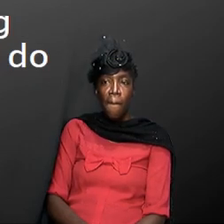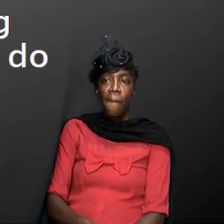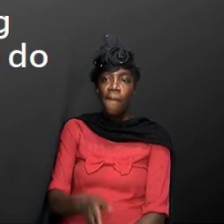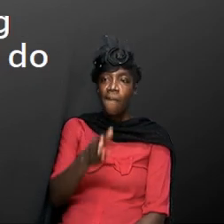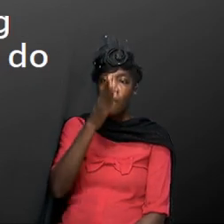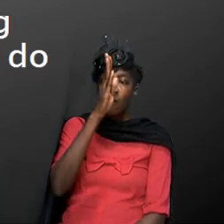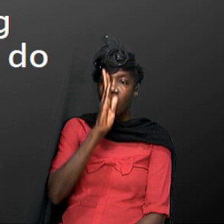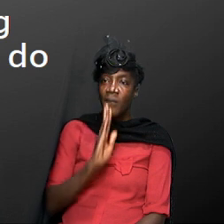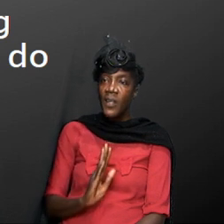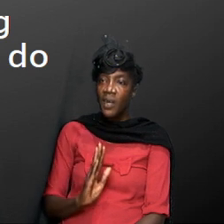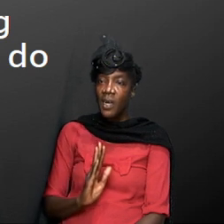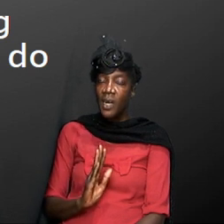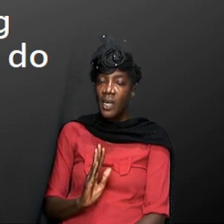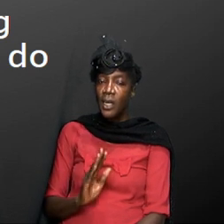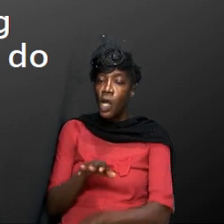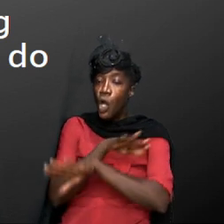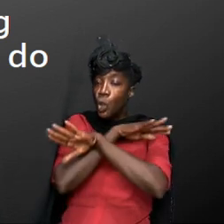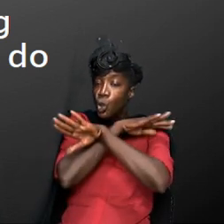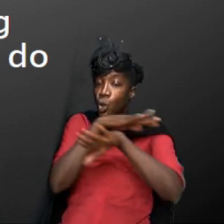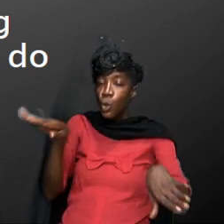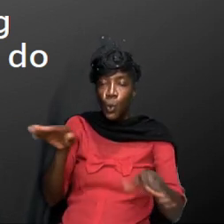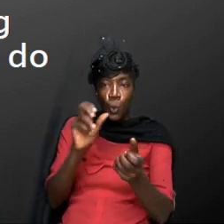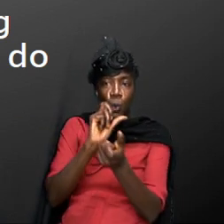God changes not.